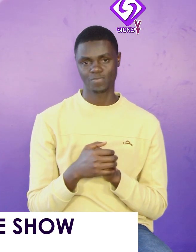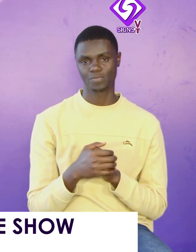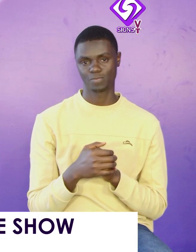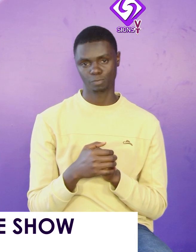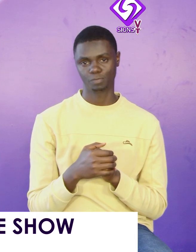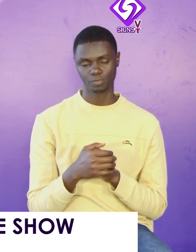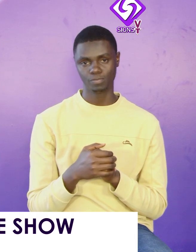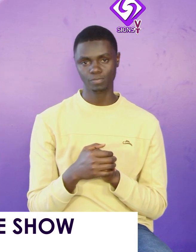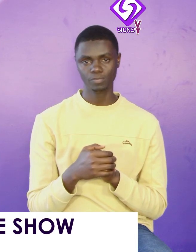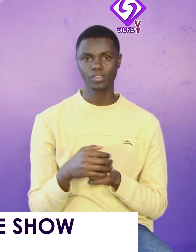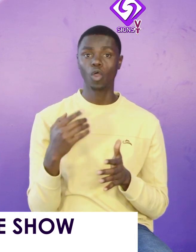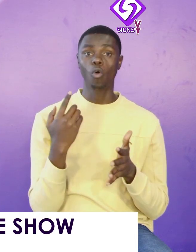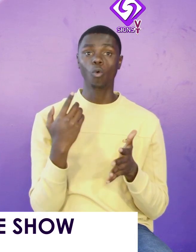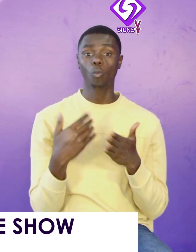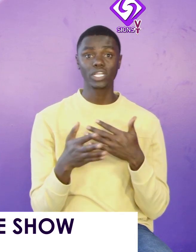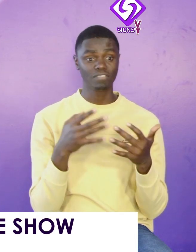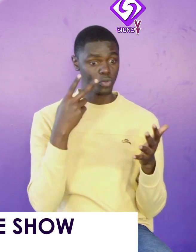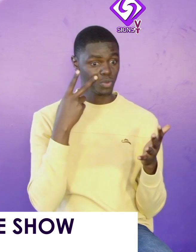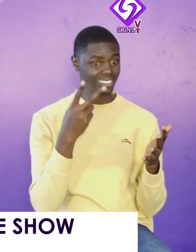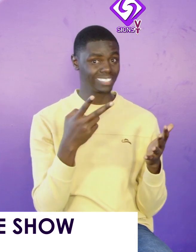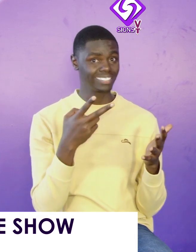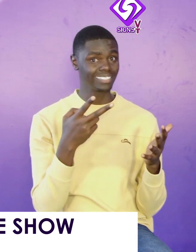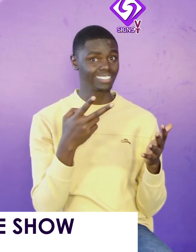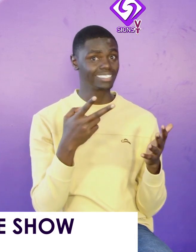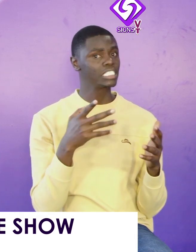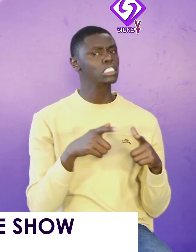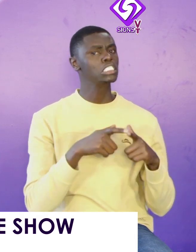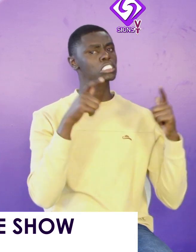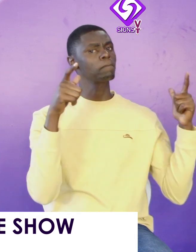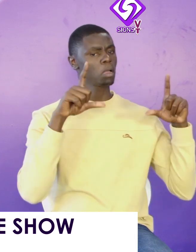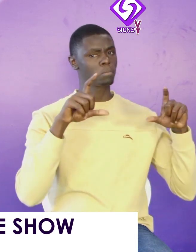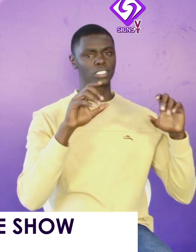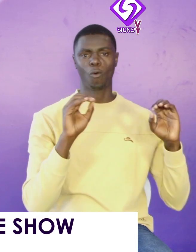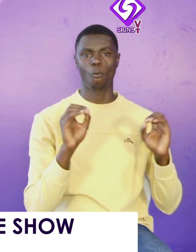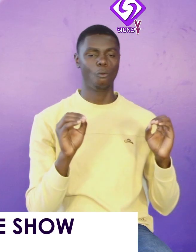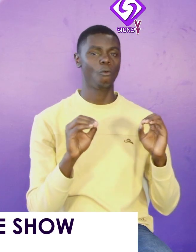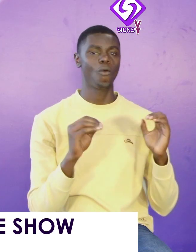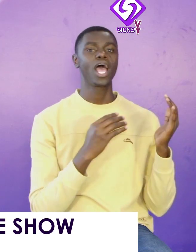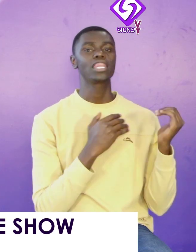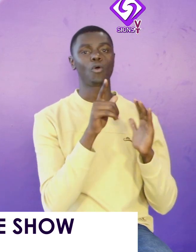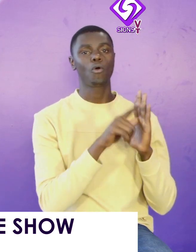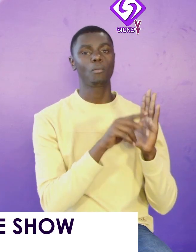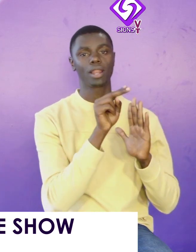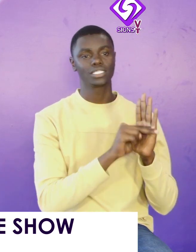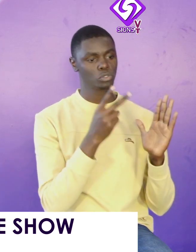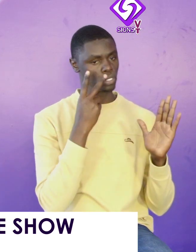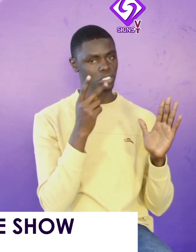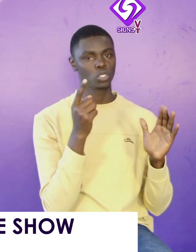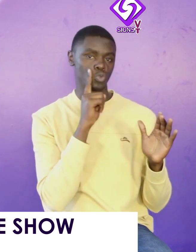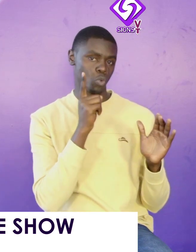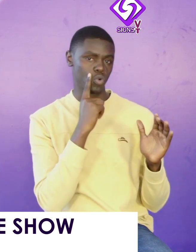you. What you're seeing is not the broader picture. The hopelessness you're seeing tomorrow is very